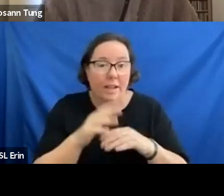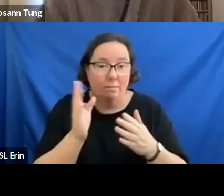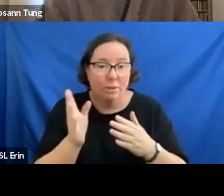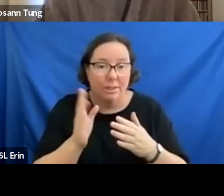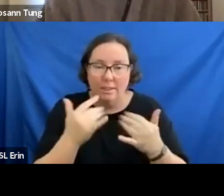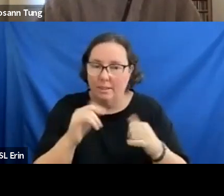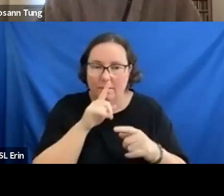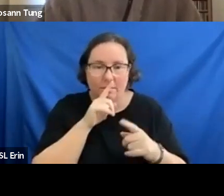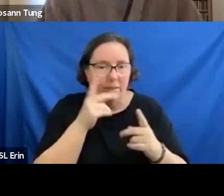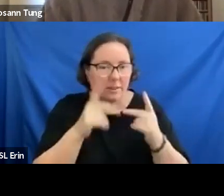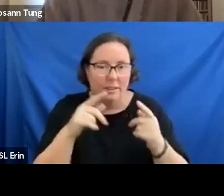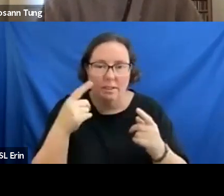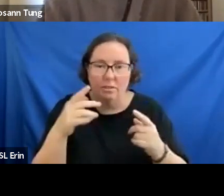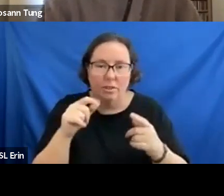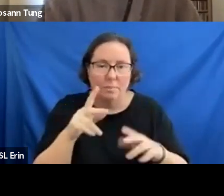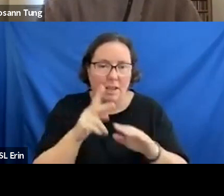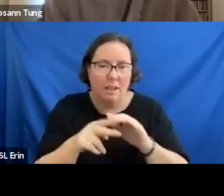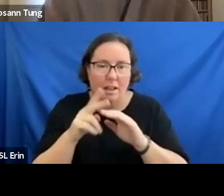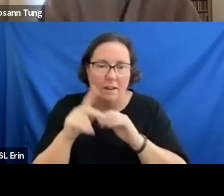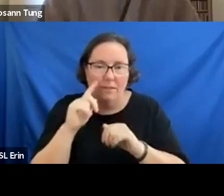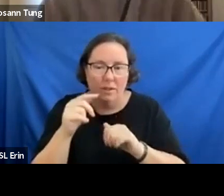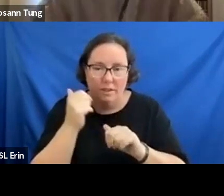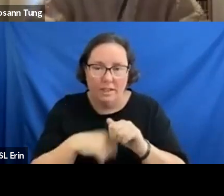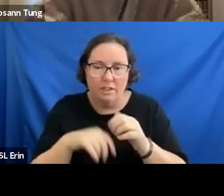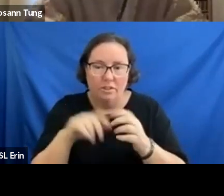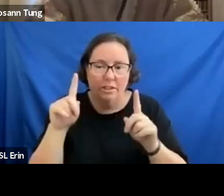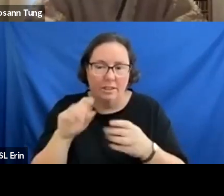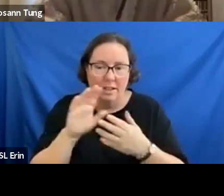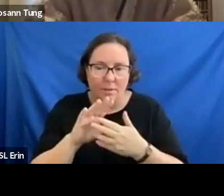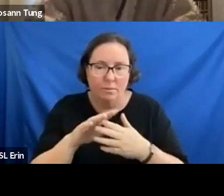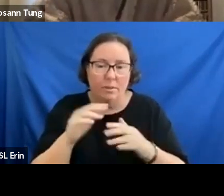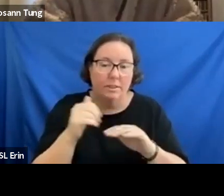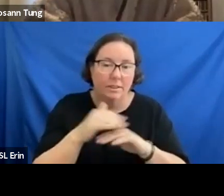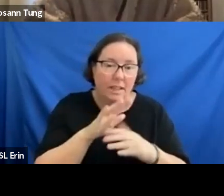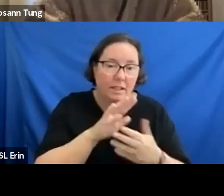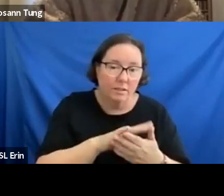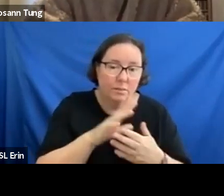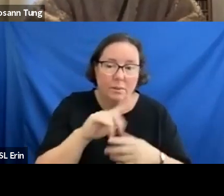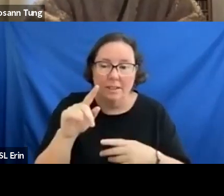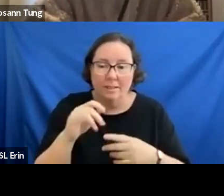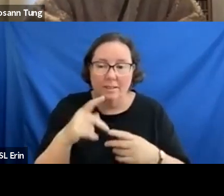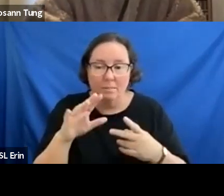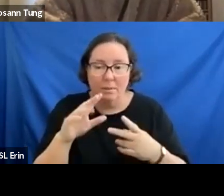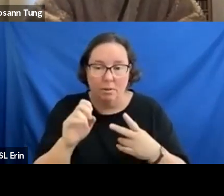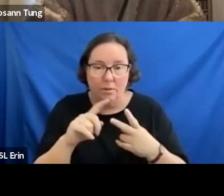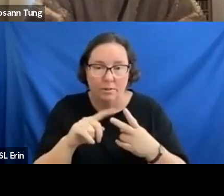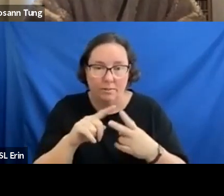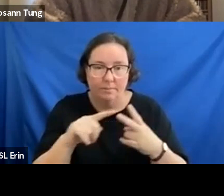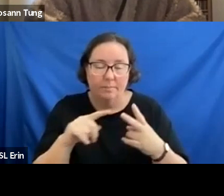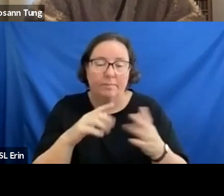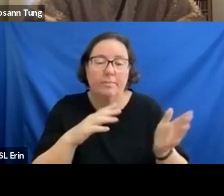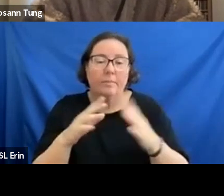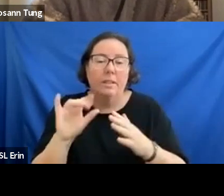still have not seen the GPA cutoffs for each individual exam school, both by sending school and by zip code. Another